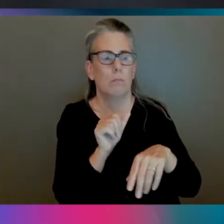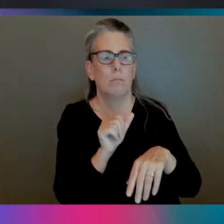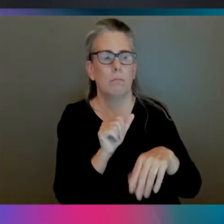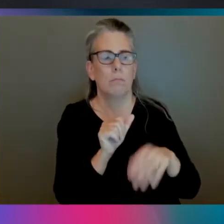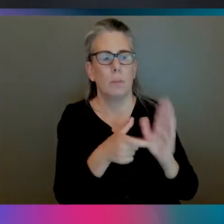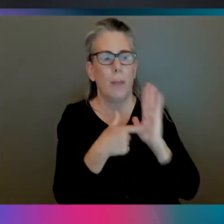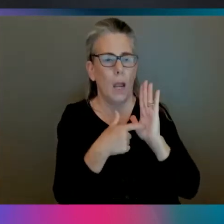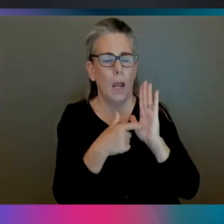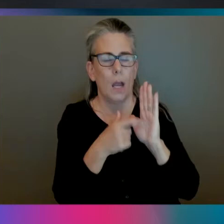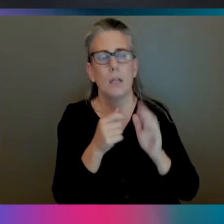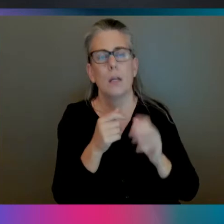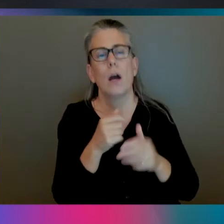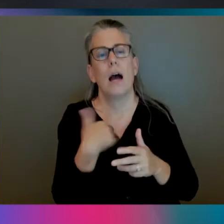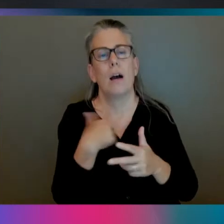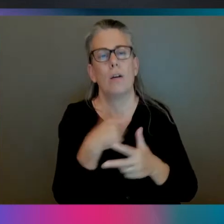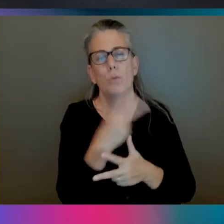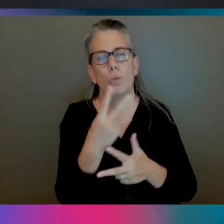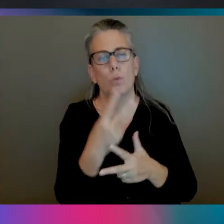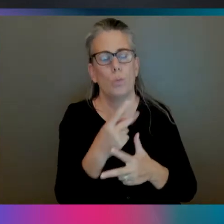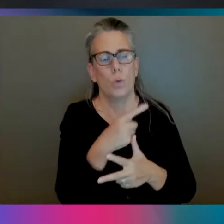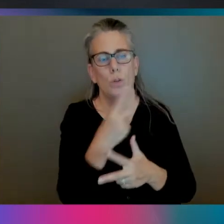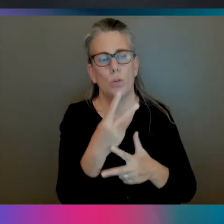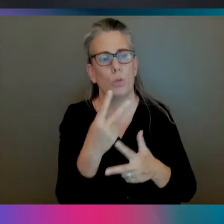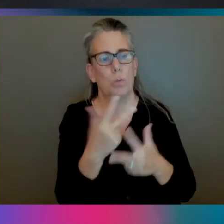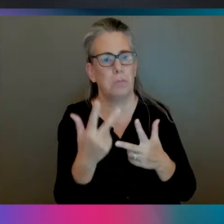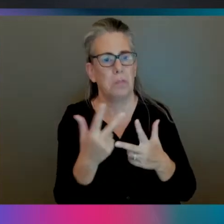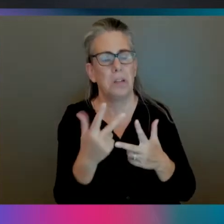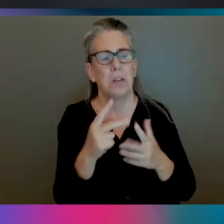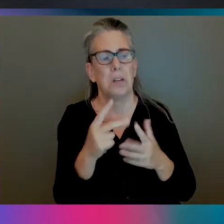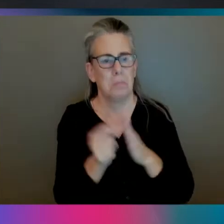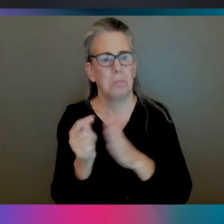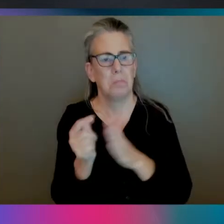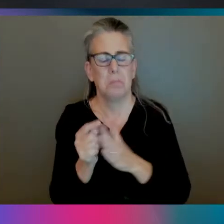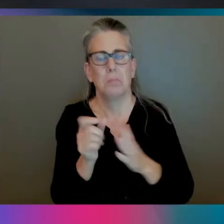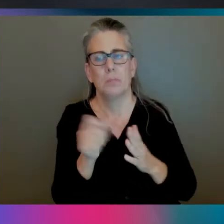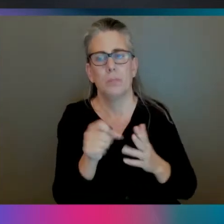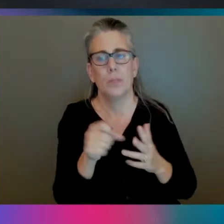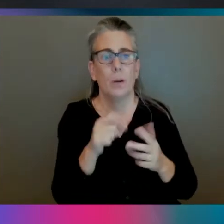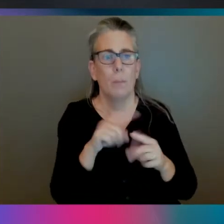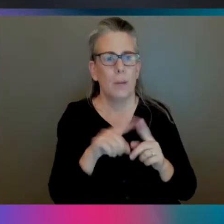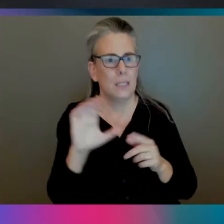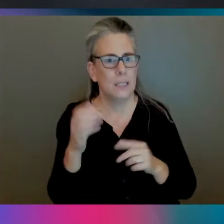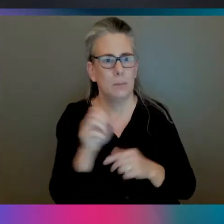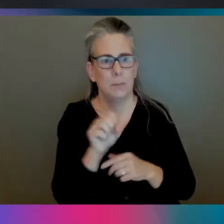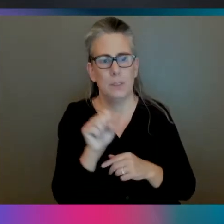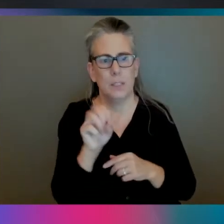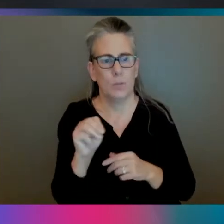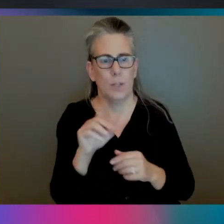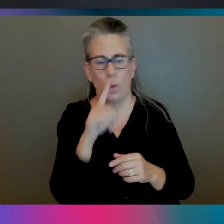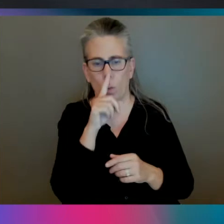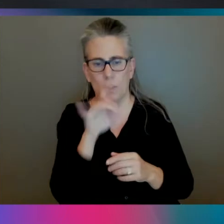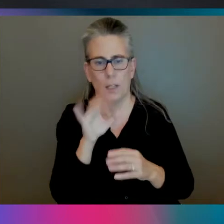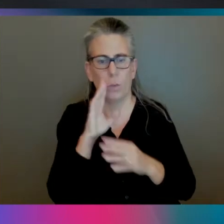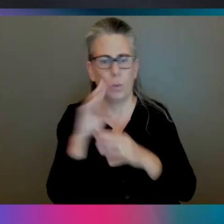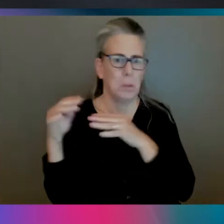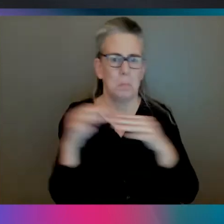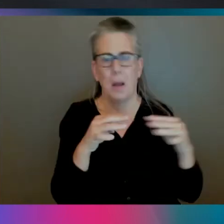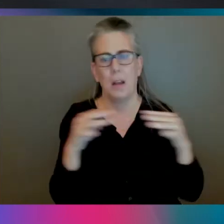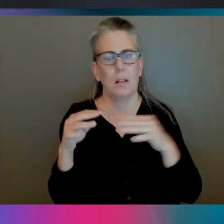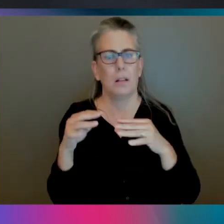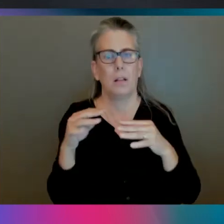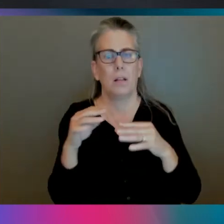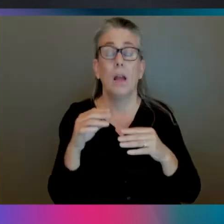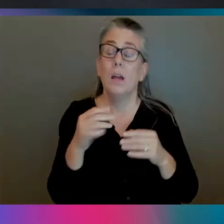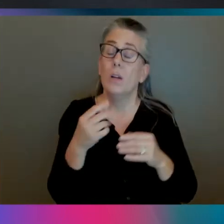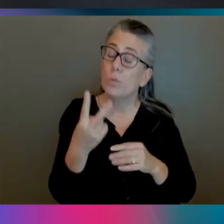3. But Personalize versus SageMaker, it sounds like it's going to be a battle. Could be. And they're two different techniques,